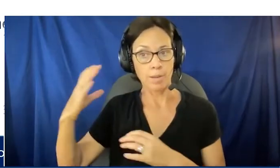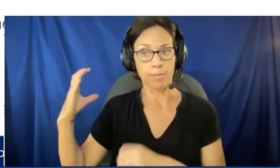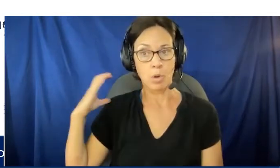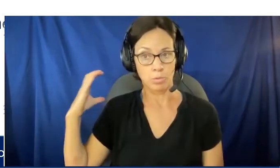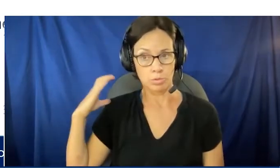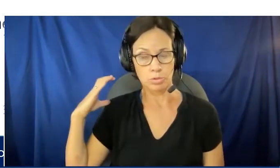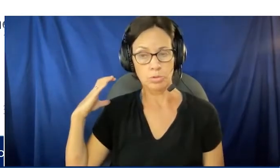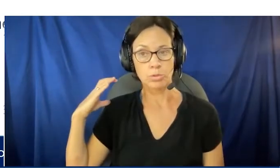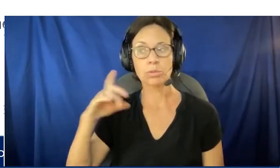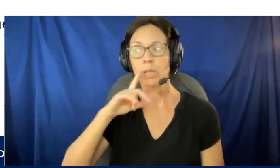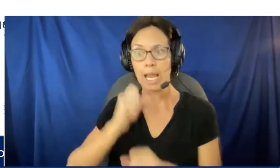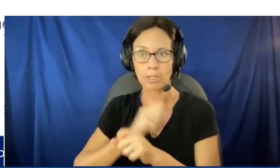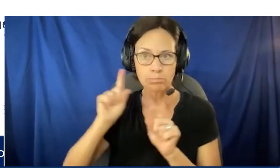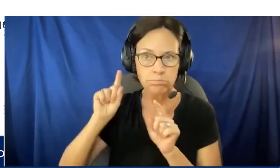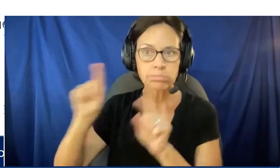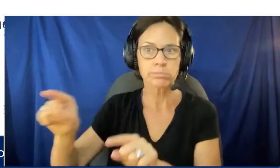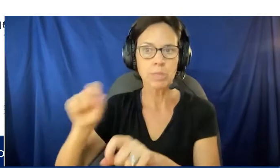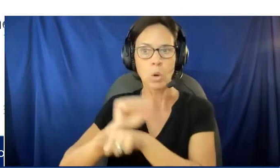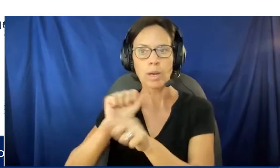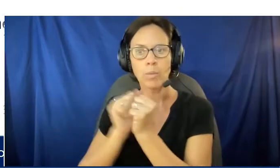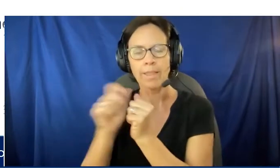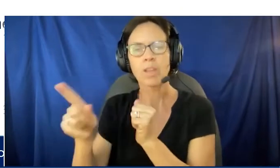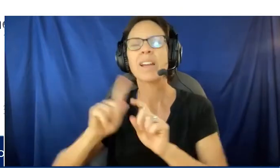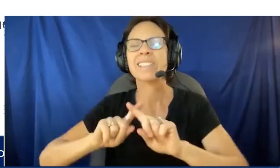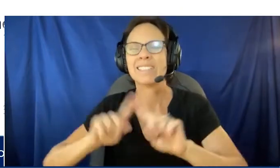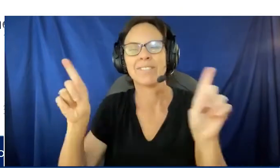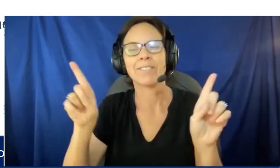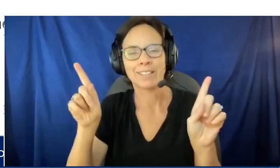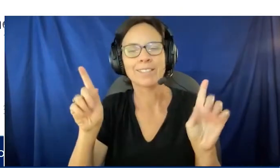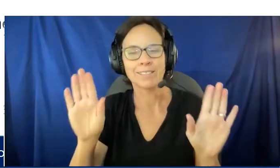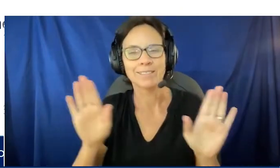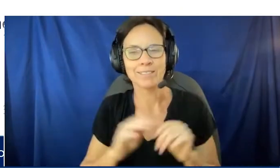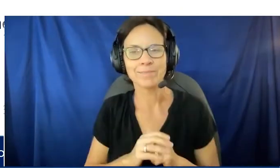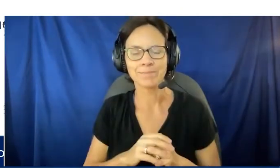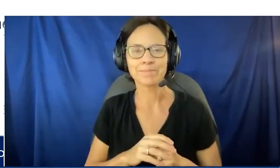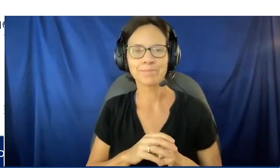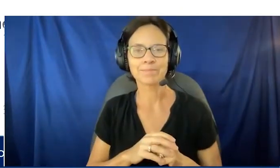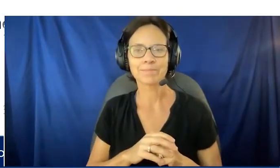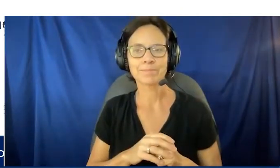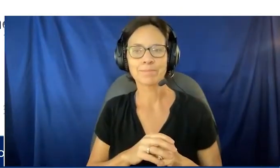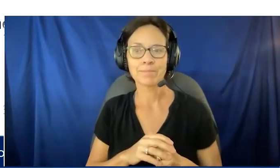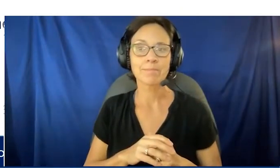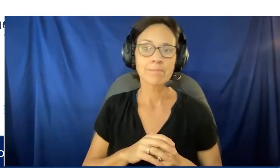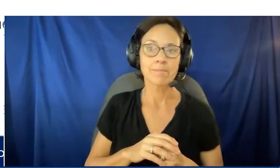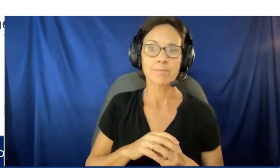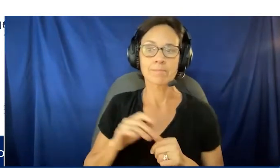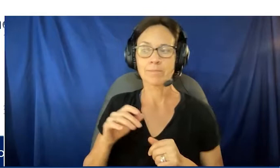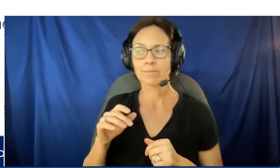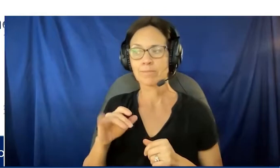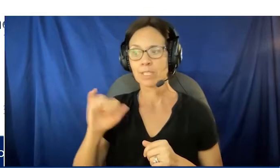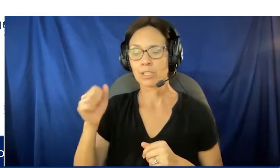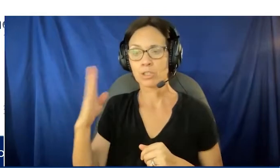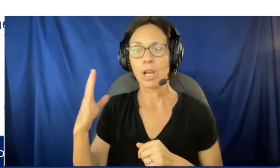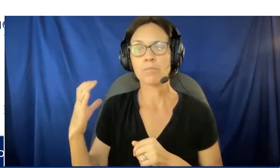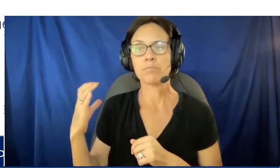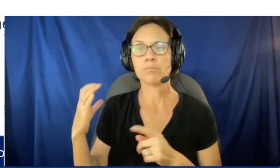work, that is a little different. We can work with the employer to